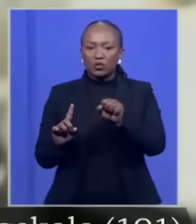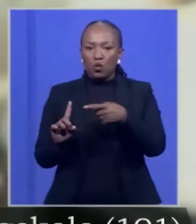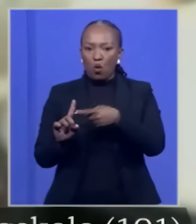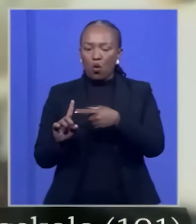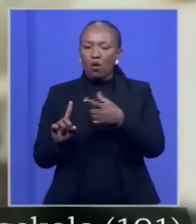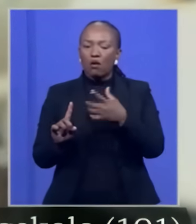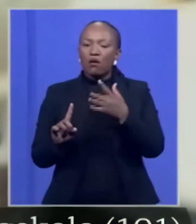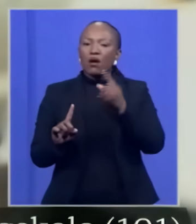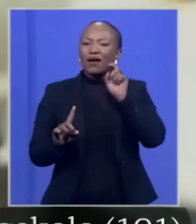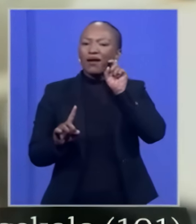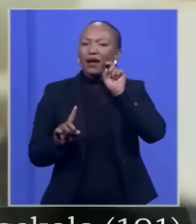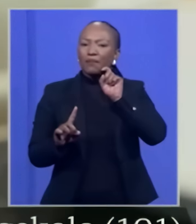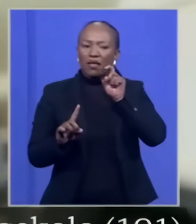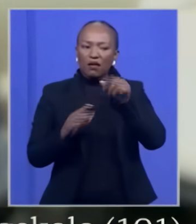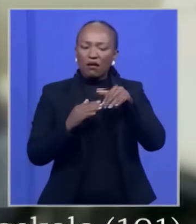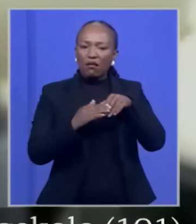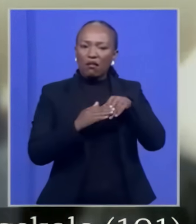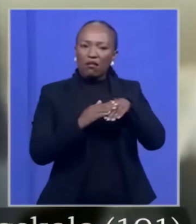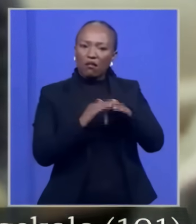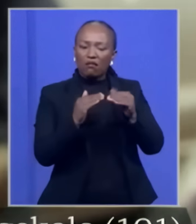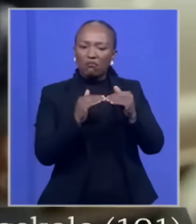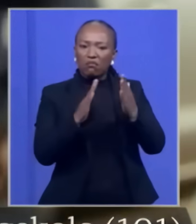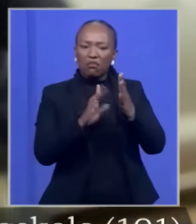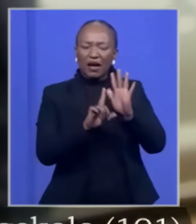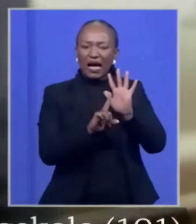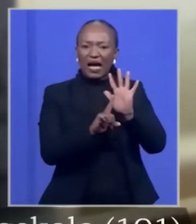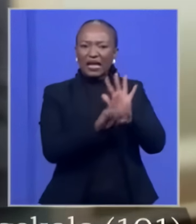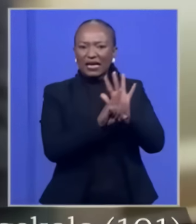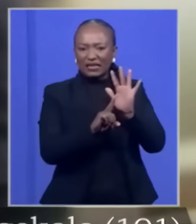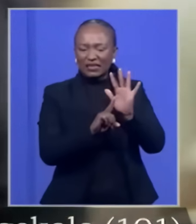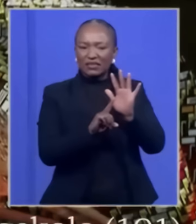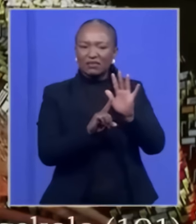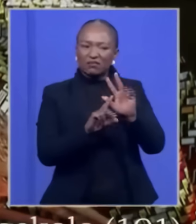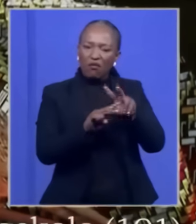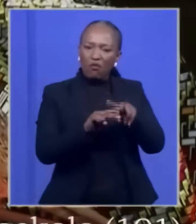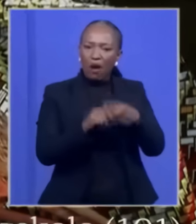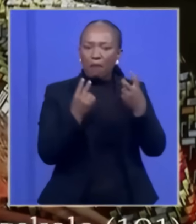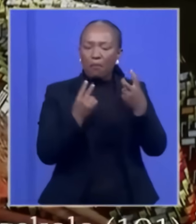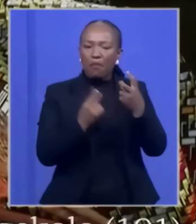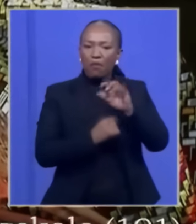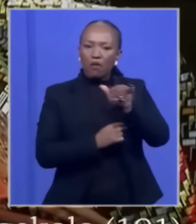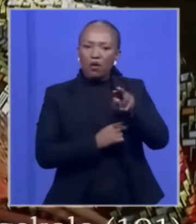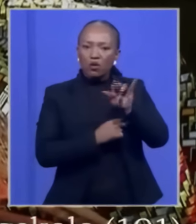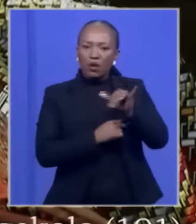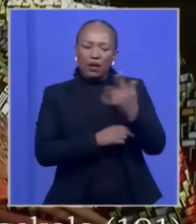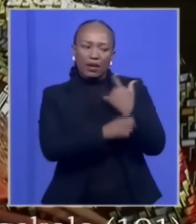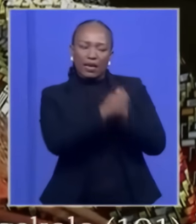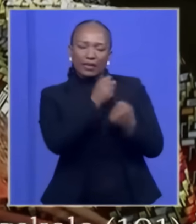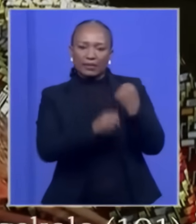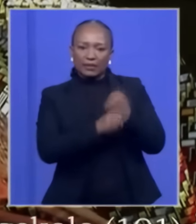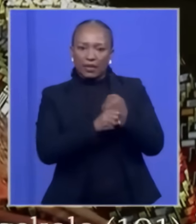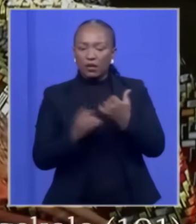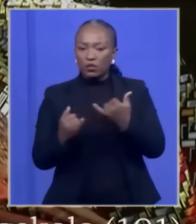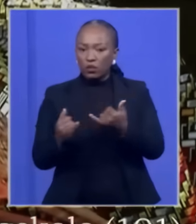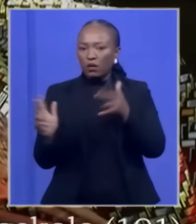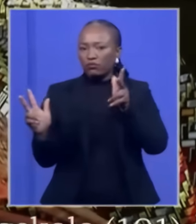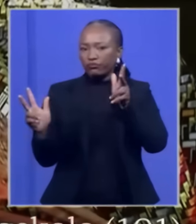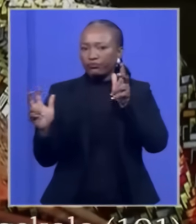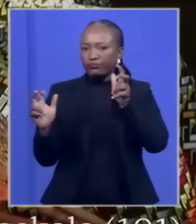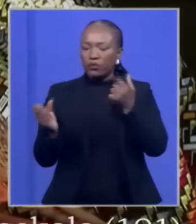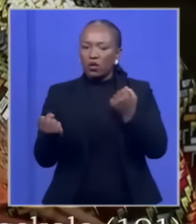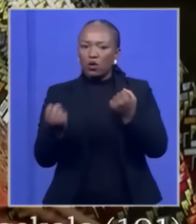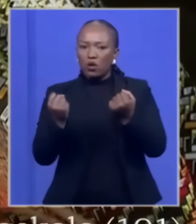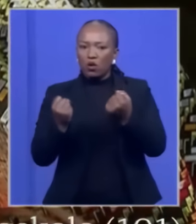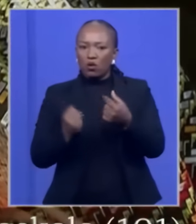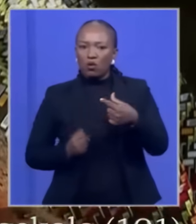yo ka kgwedi ya Mosegamane ngwageng wa go feta. Tshepedišo ya pele ga katlholo ya monna yo ile ya theletšwa le kgono kgorotsheko ya magistrata